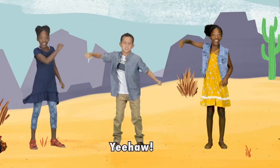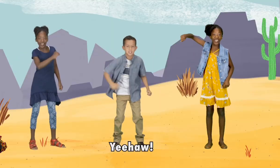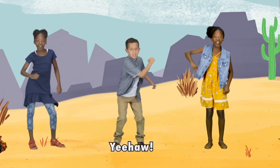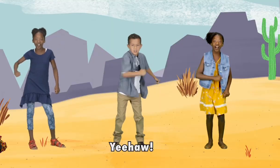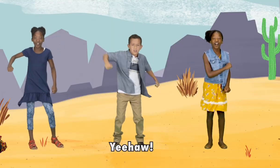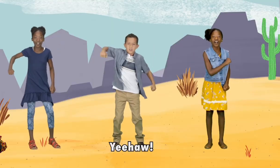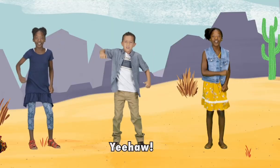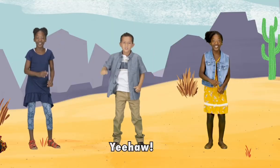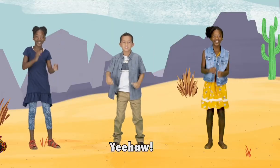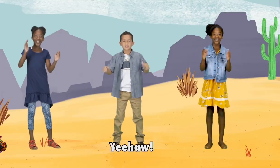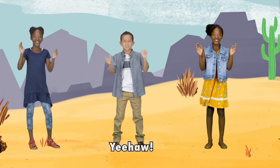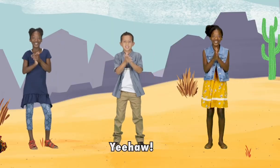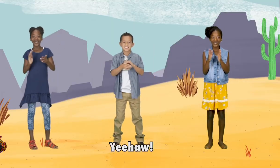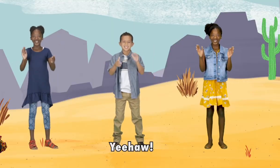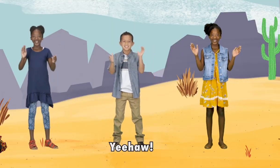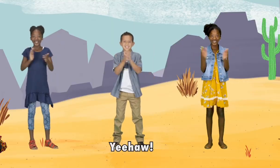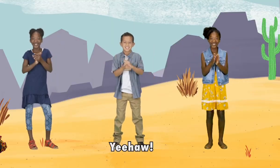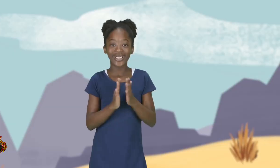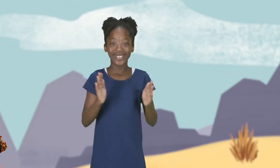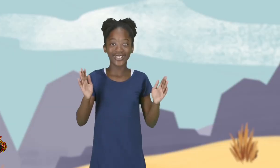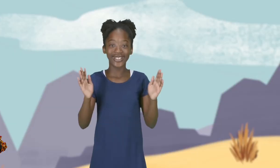should.